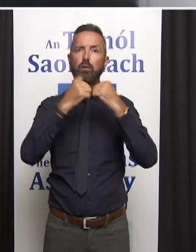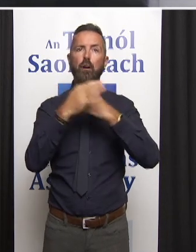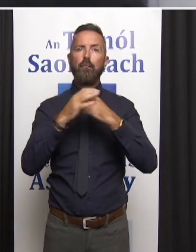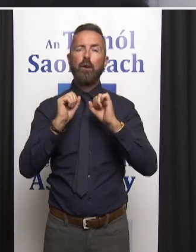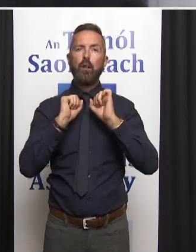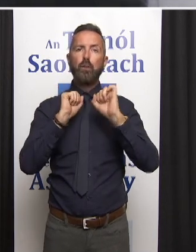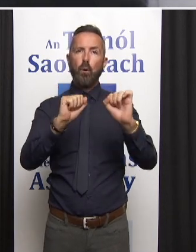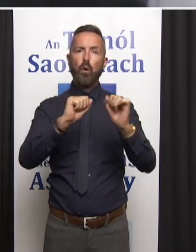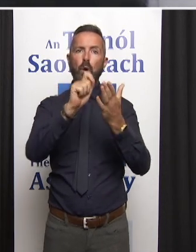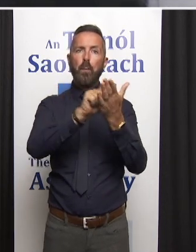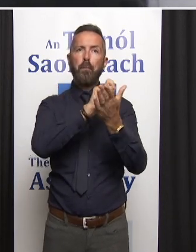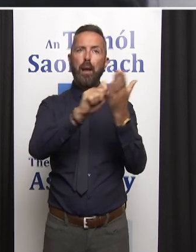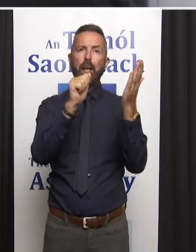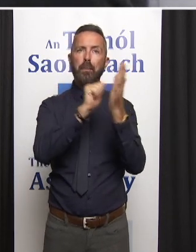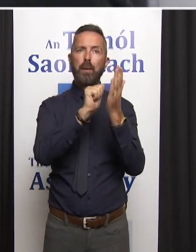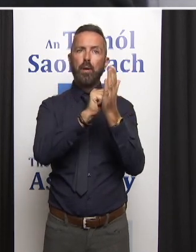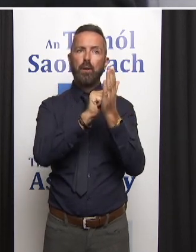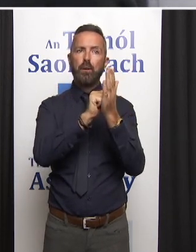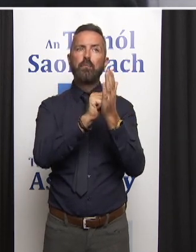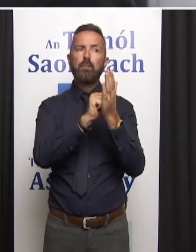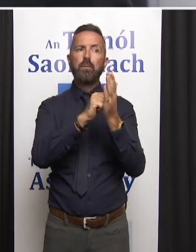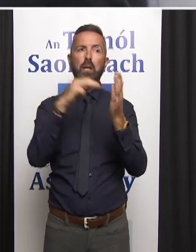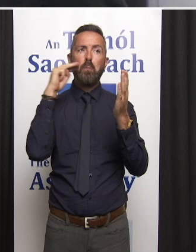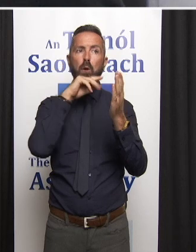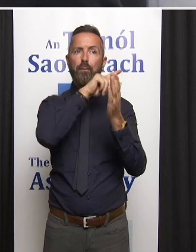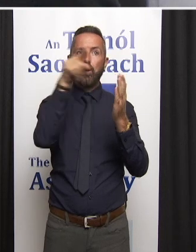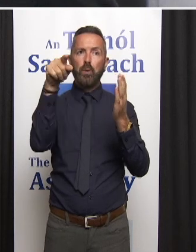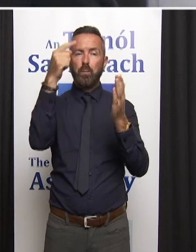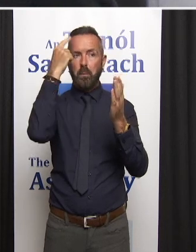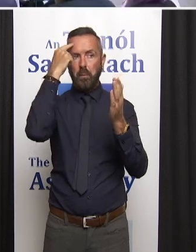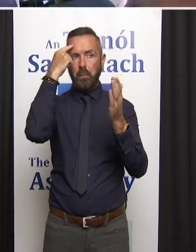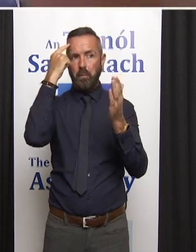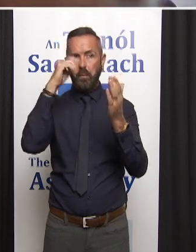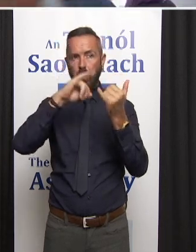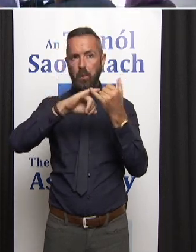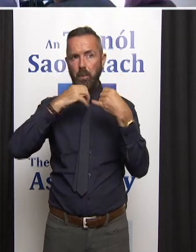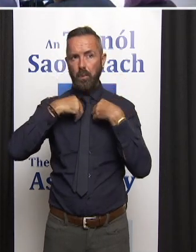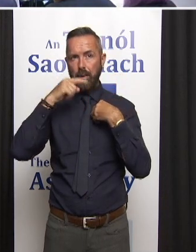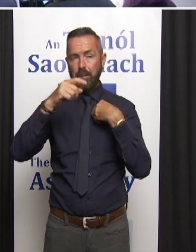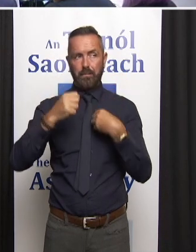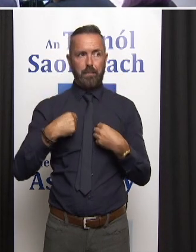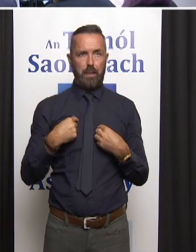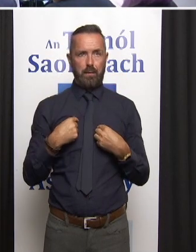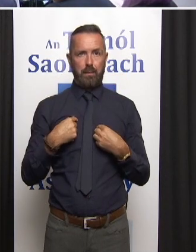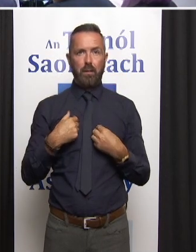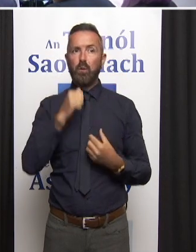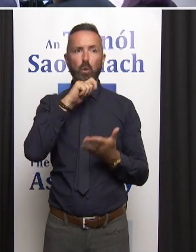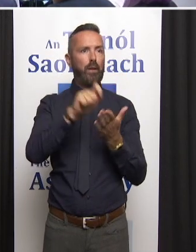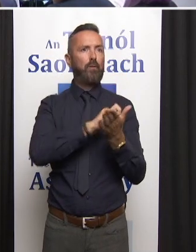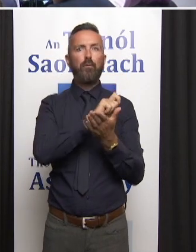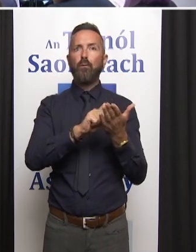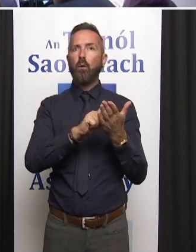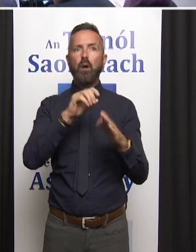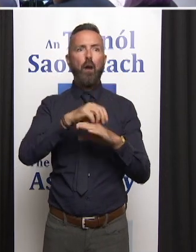your ballot paper. So it's very important for me to emphasise you are not voting